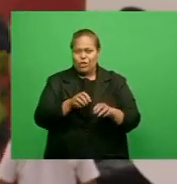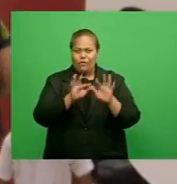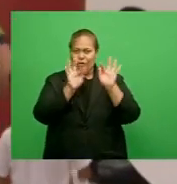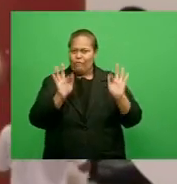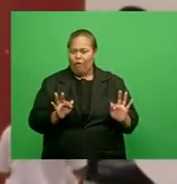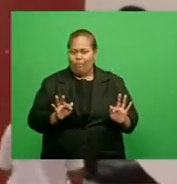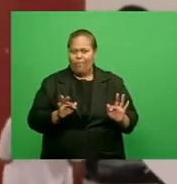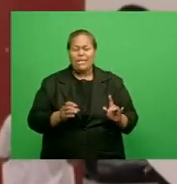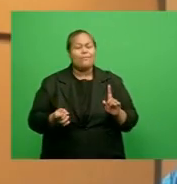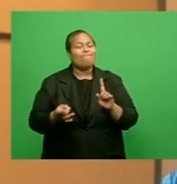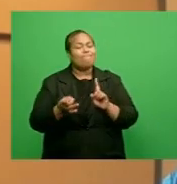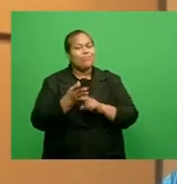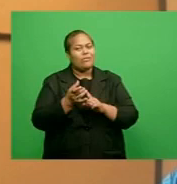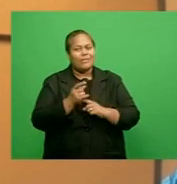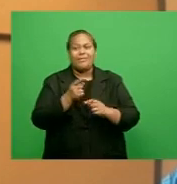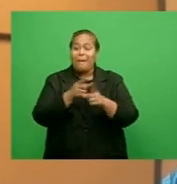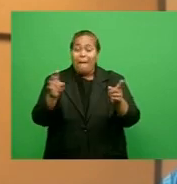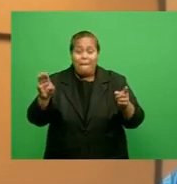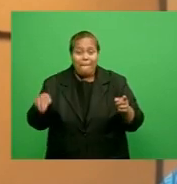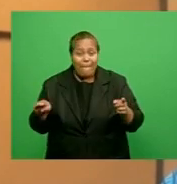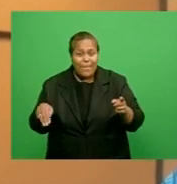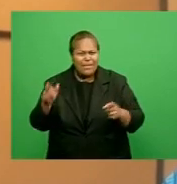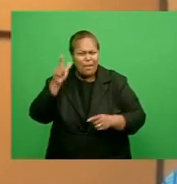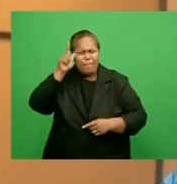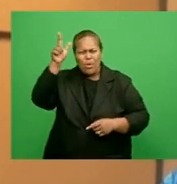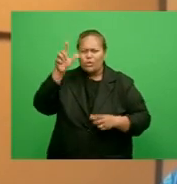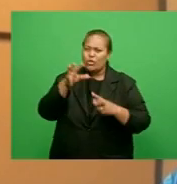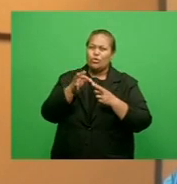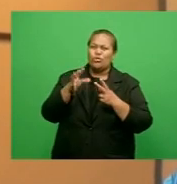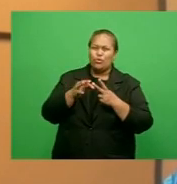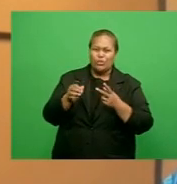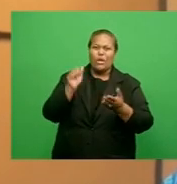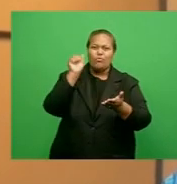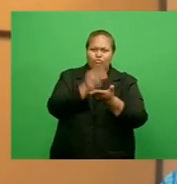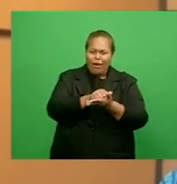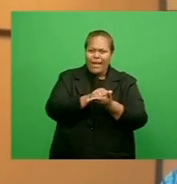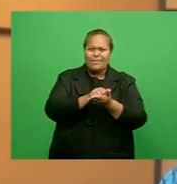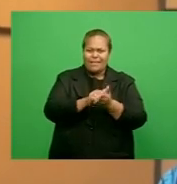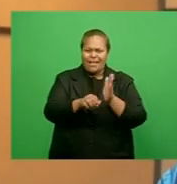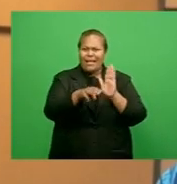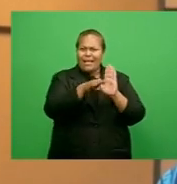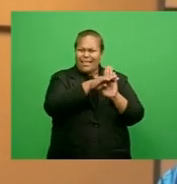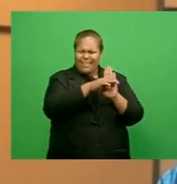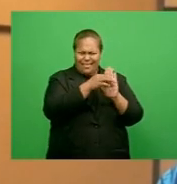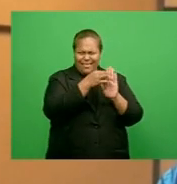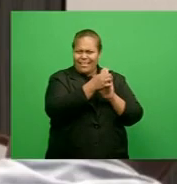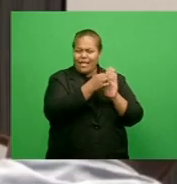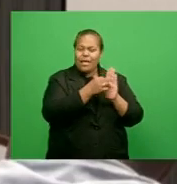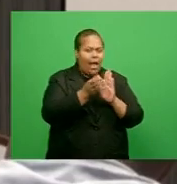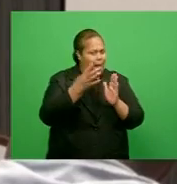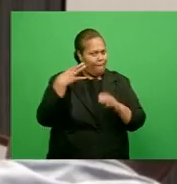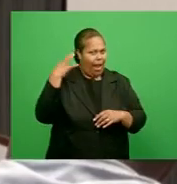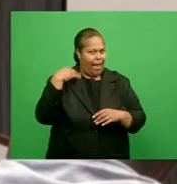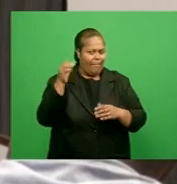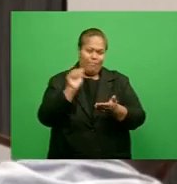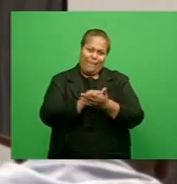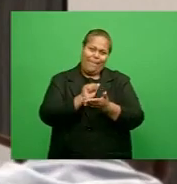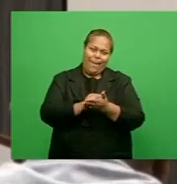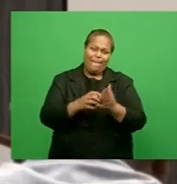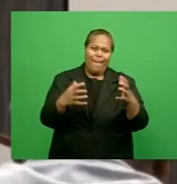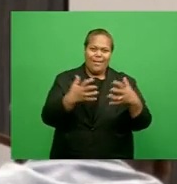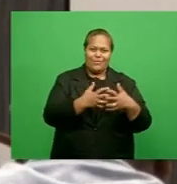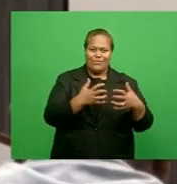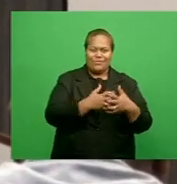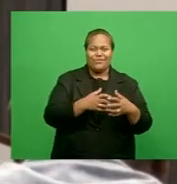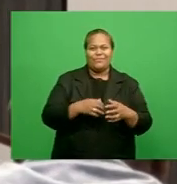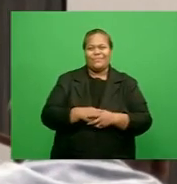So it's very important that members and employers choose the correct category before applications are submitted through the portal. The extension of Phase